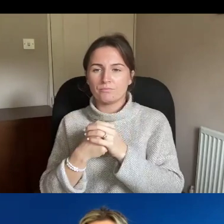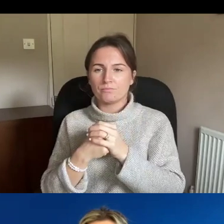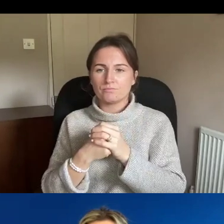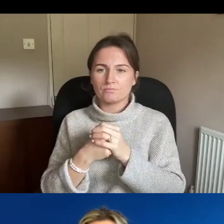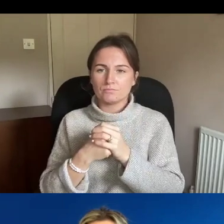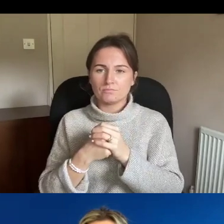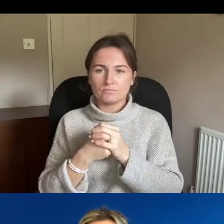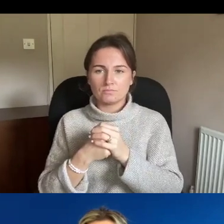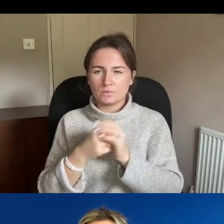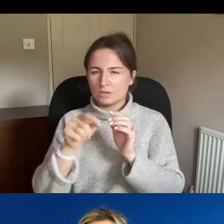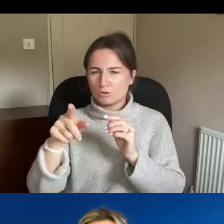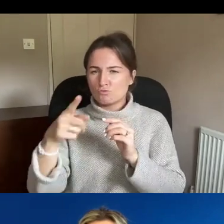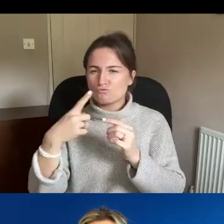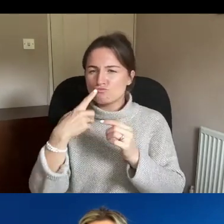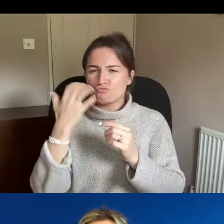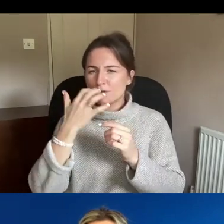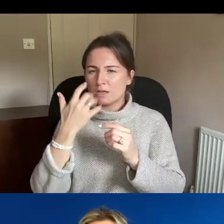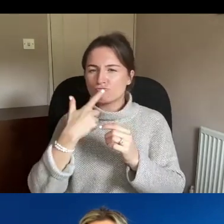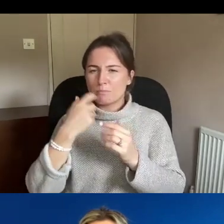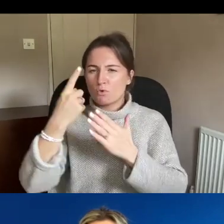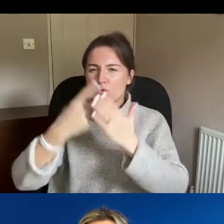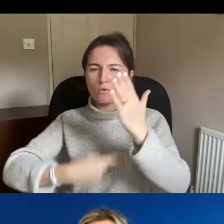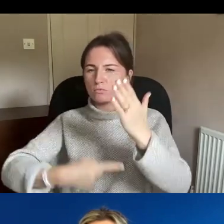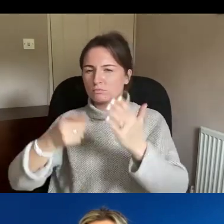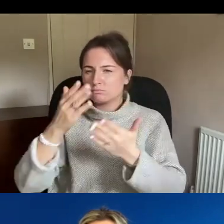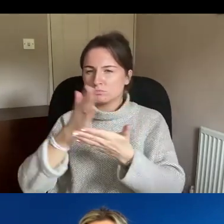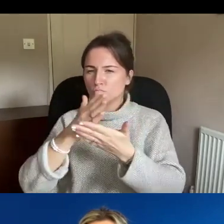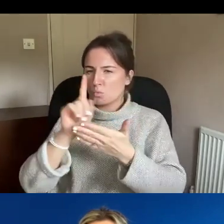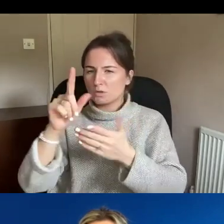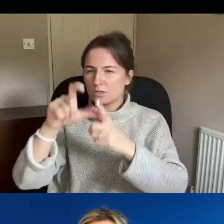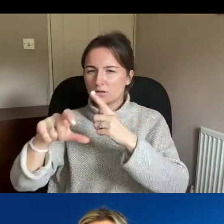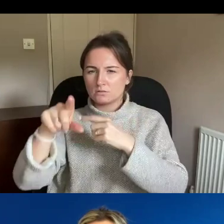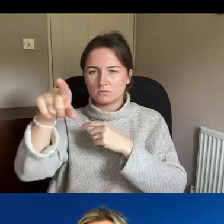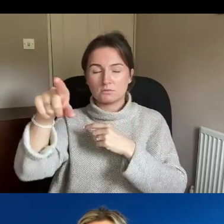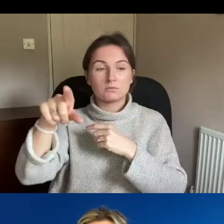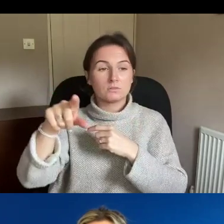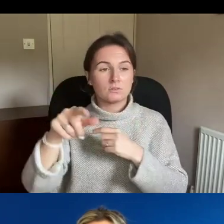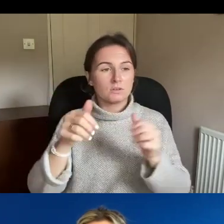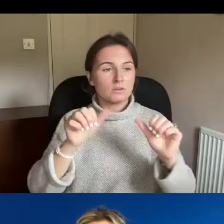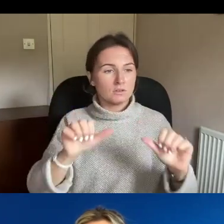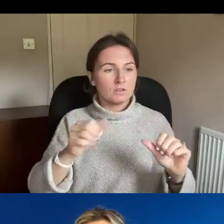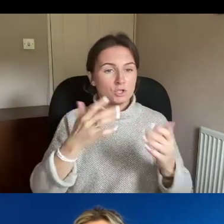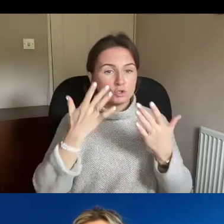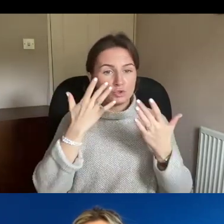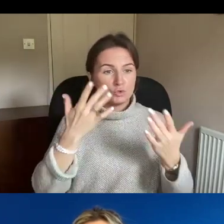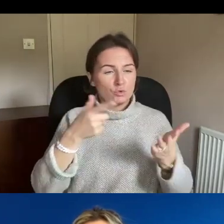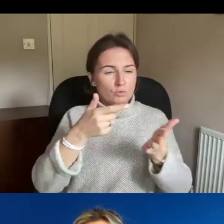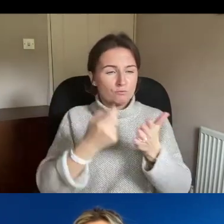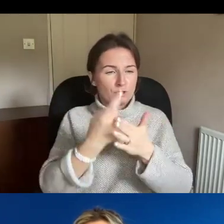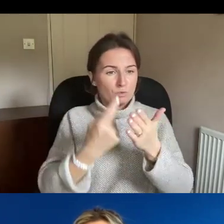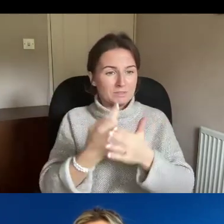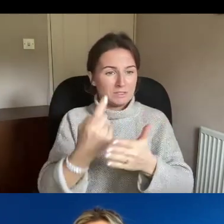not actually sure what that report button does. Maybe it does intro report. And it tells you the update frequency here. So this is